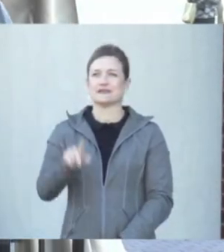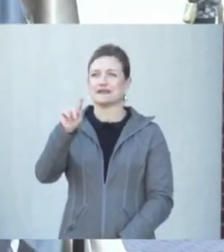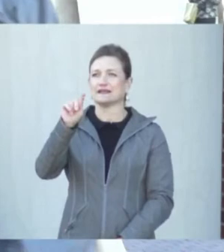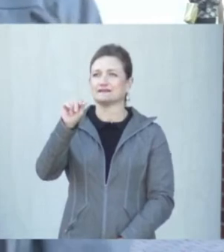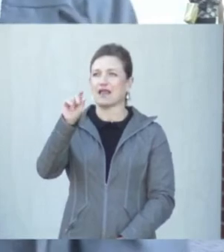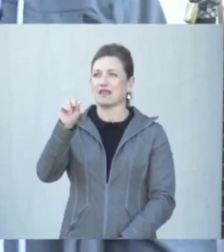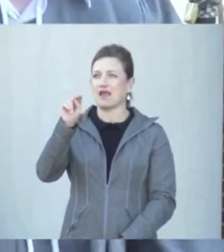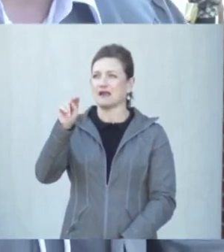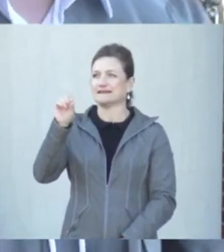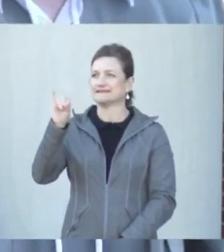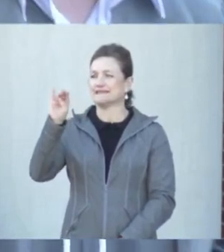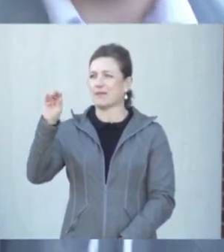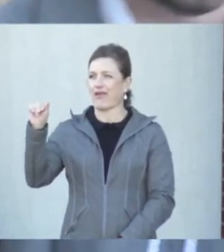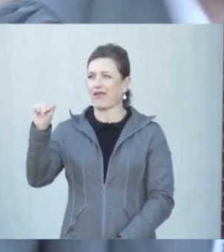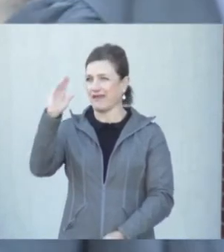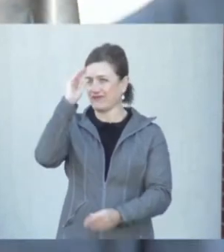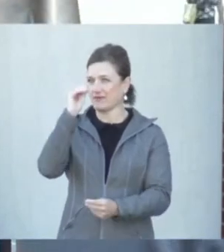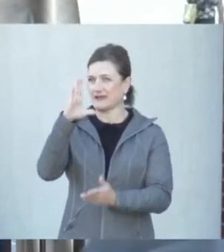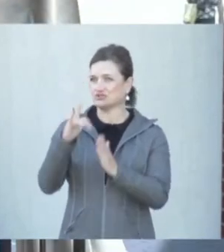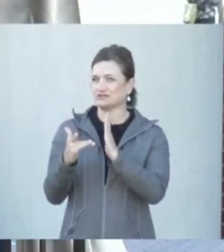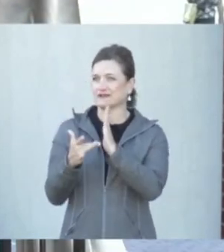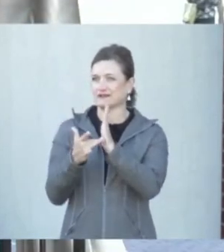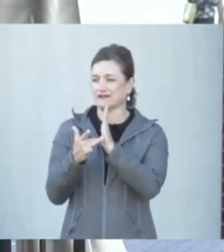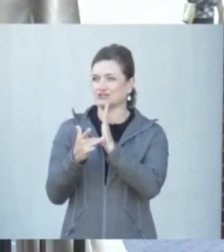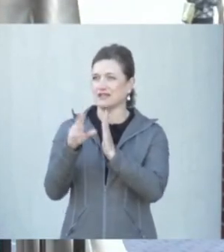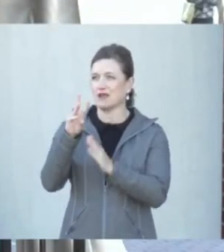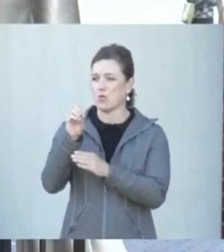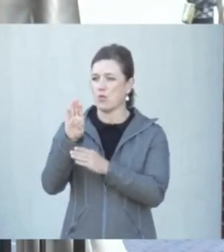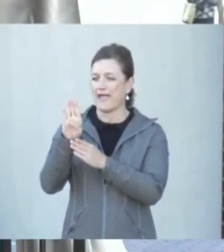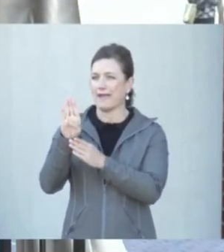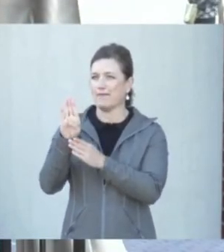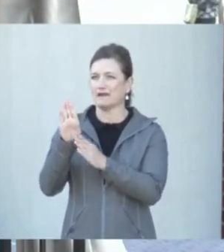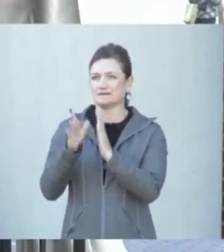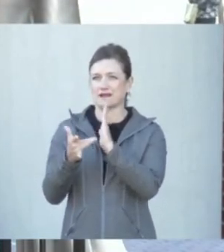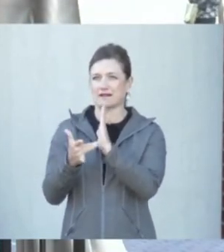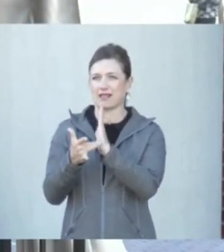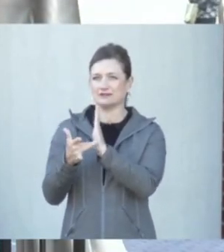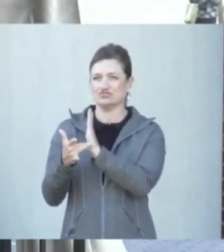Talon Sima, Information Technology, Web Technologies.